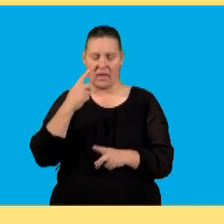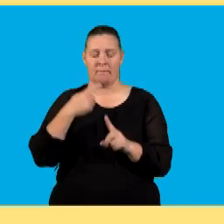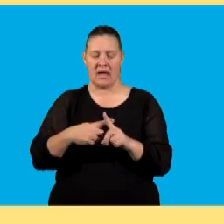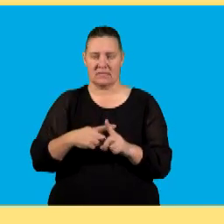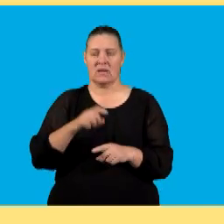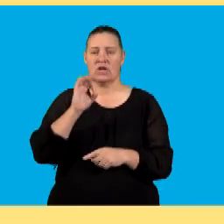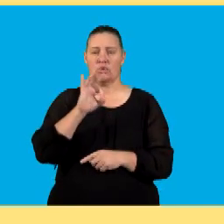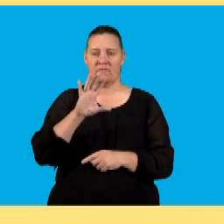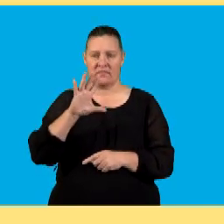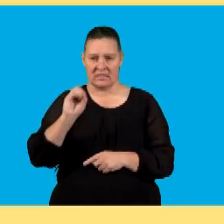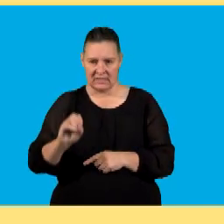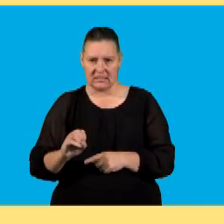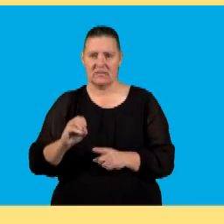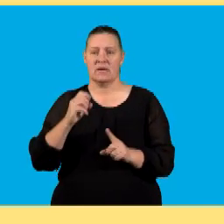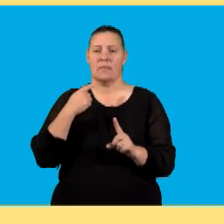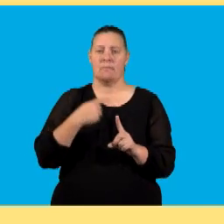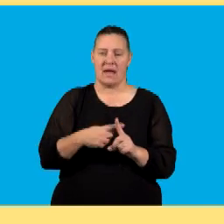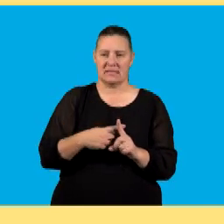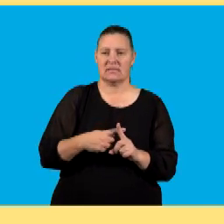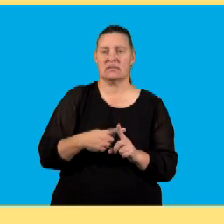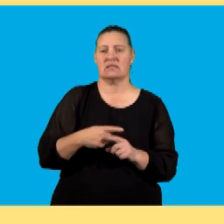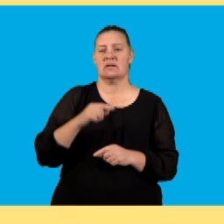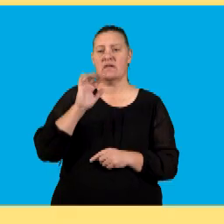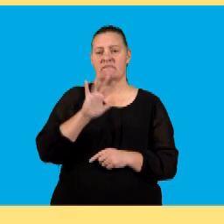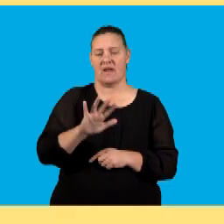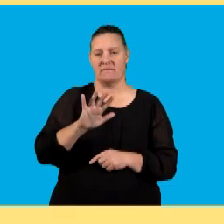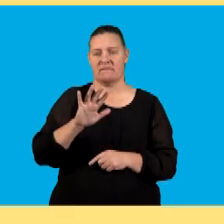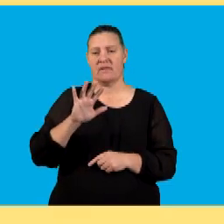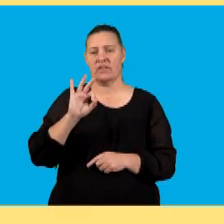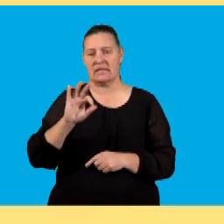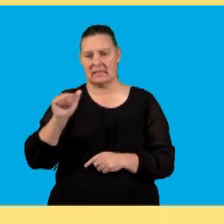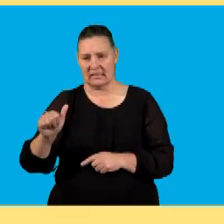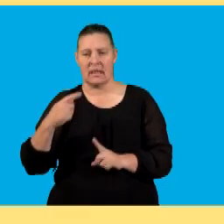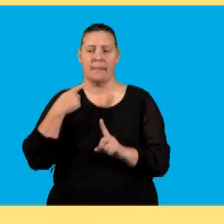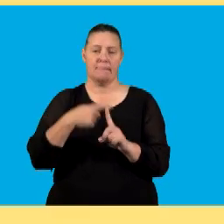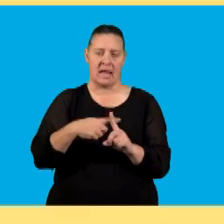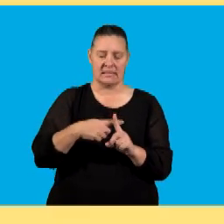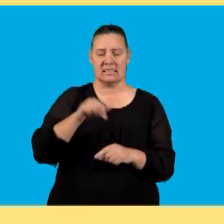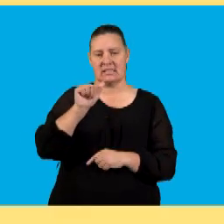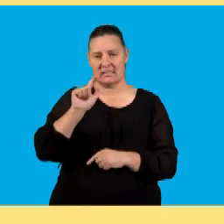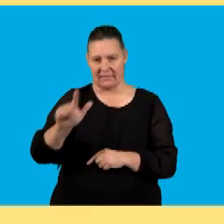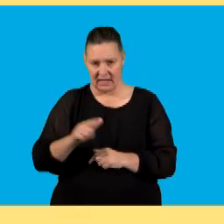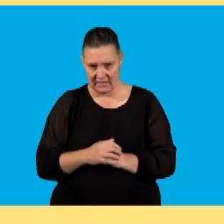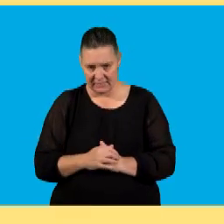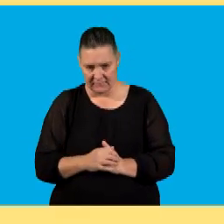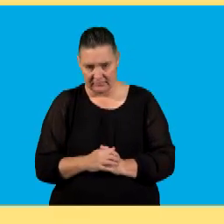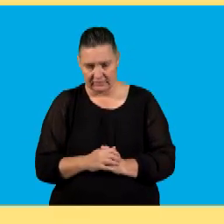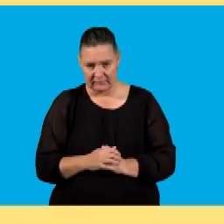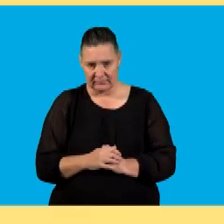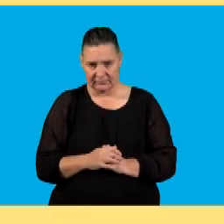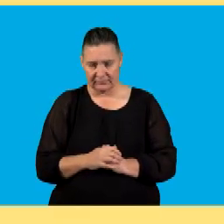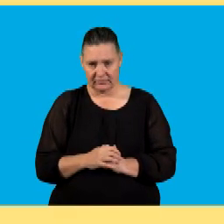1,005 plus 350 for medical aid. Let's add pension fund 536. And then